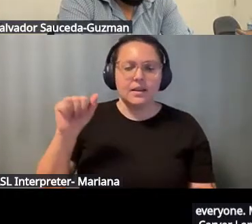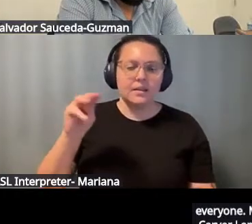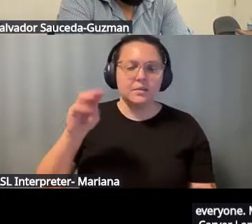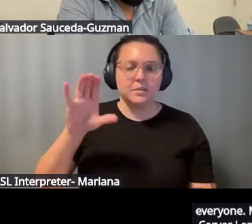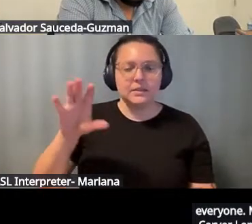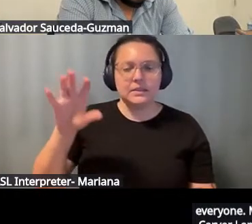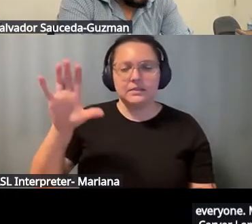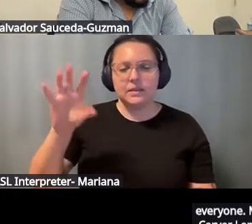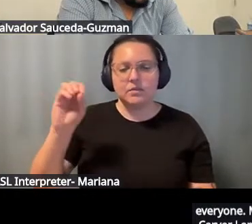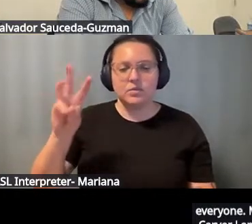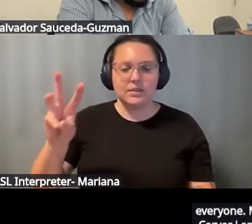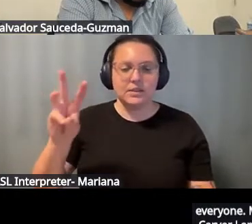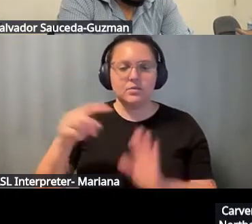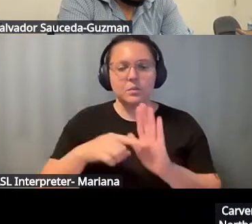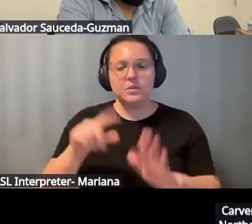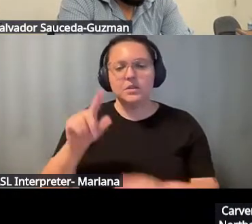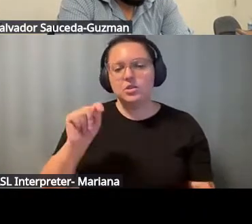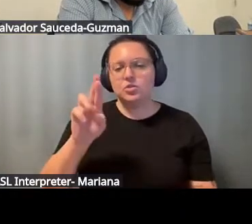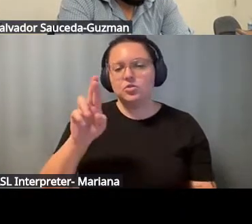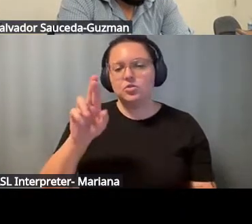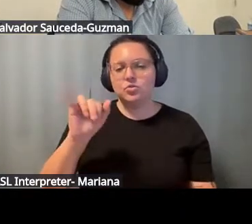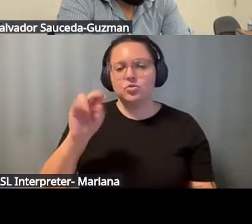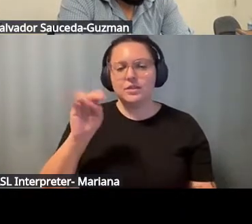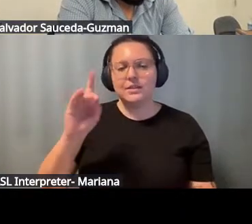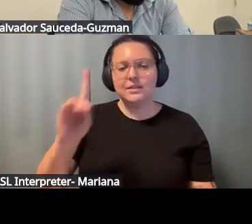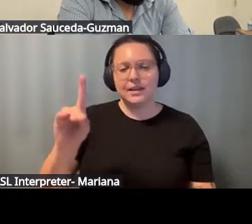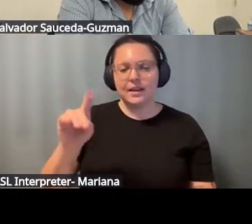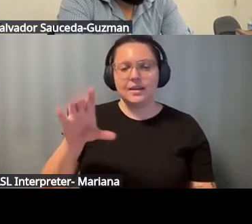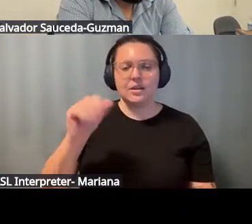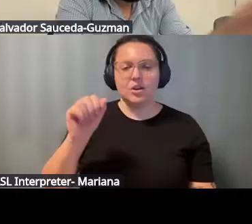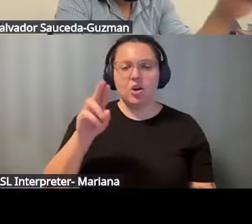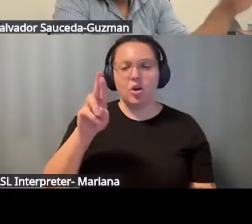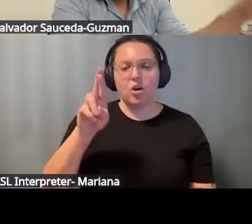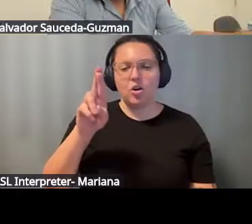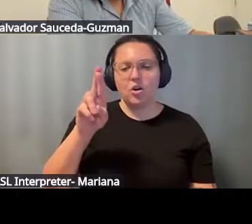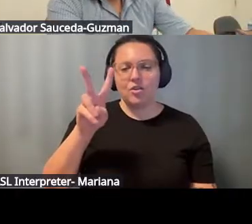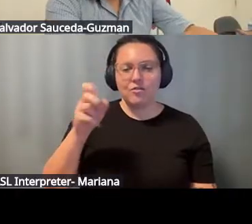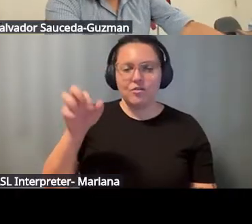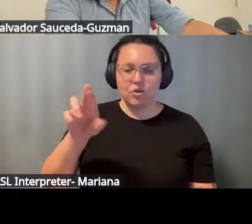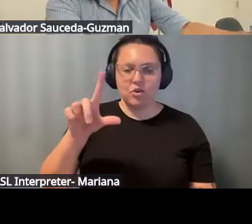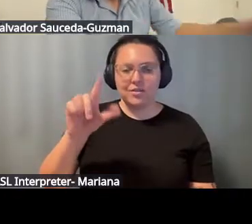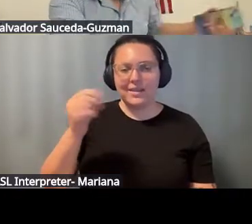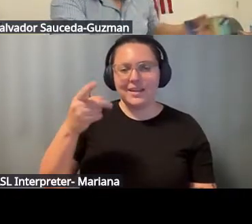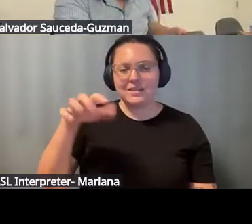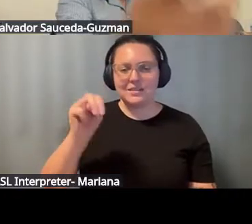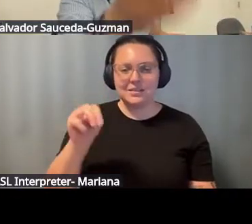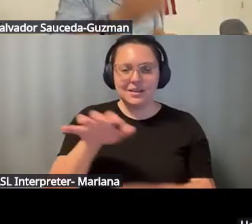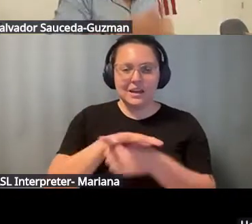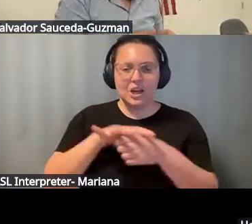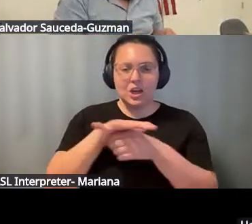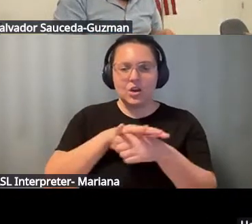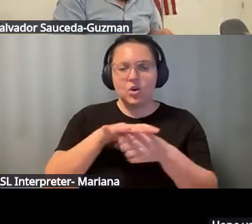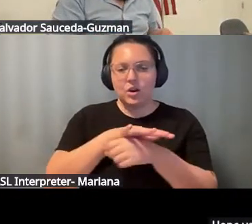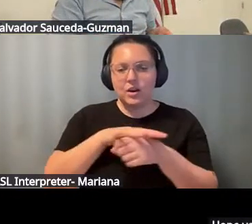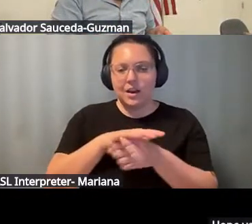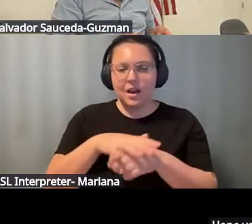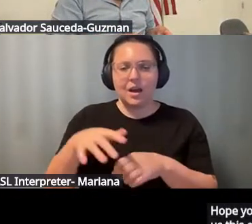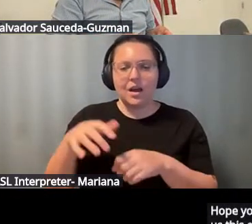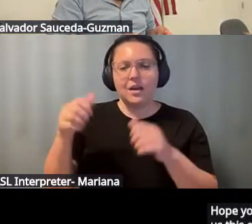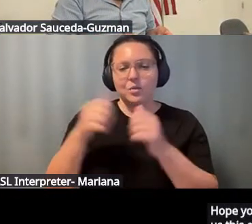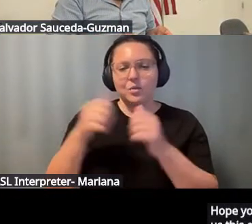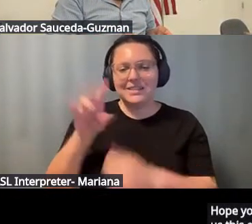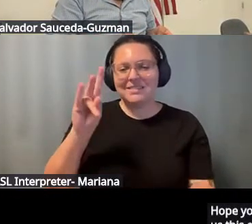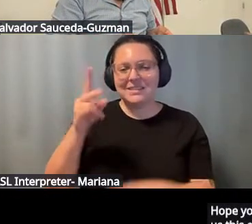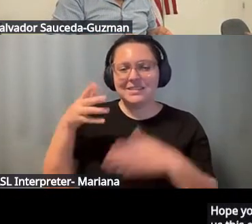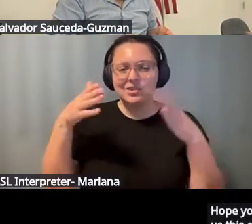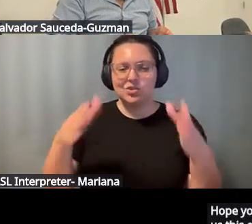17th Street Northeast. Hope you all have had a wonderful start to your summer. Thank you for joining us this evening. Over the past